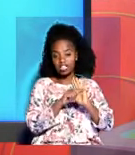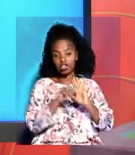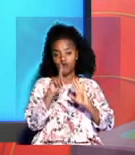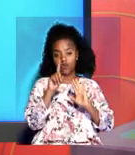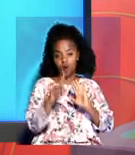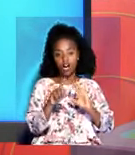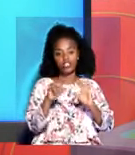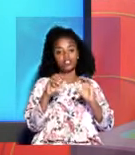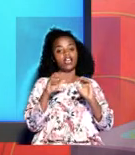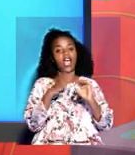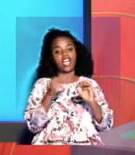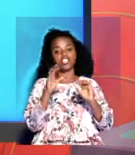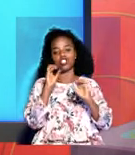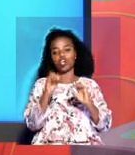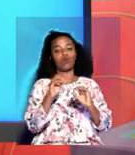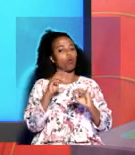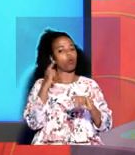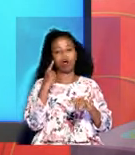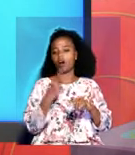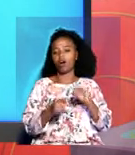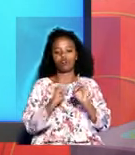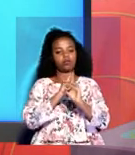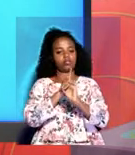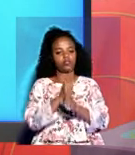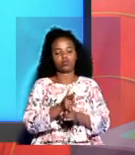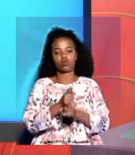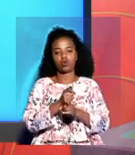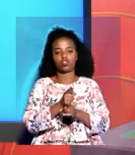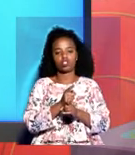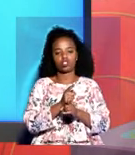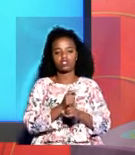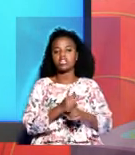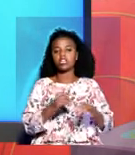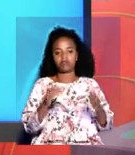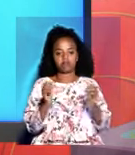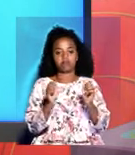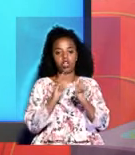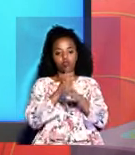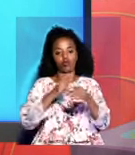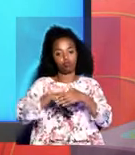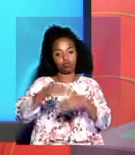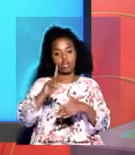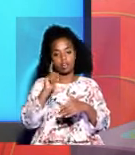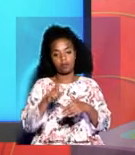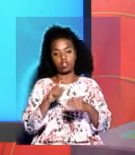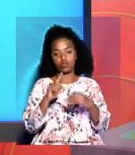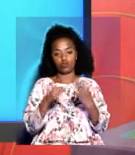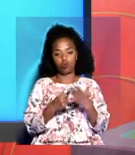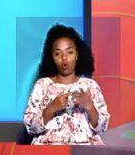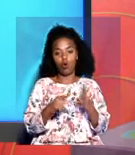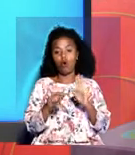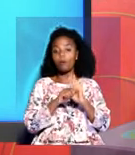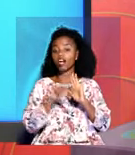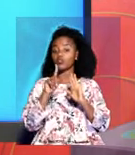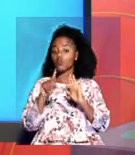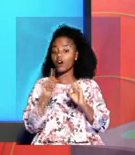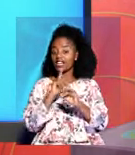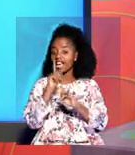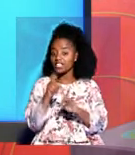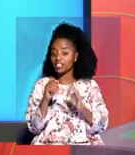0 cannot be the solution of this equation. It is restricted. It is excluded from the solution. Therefore, we have found minus 1